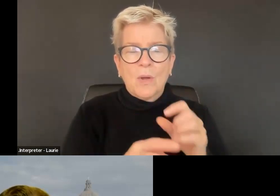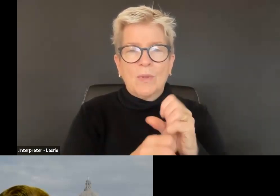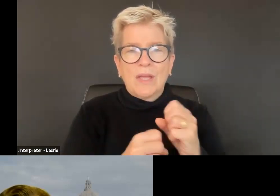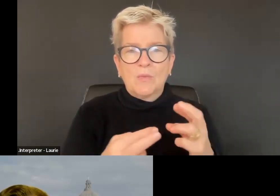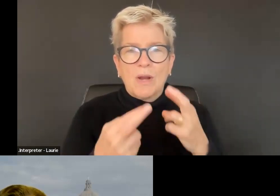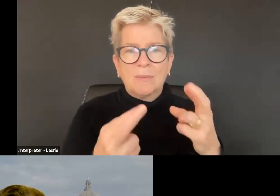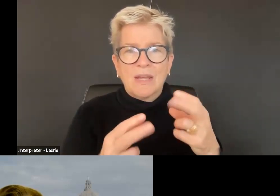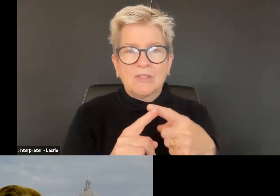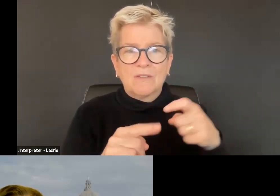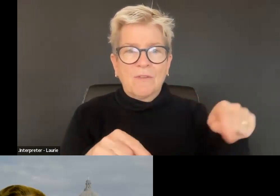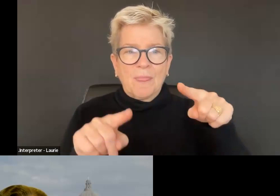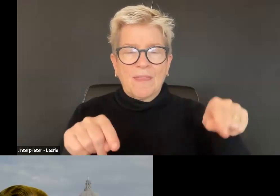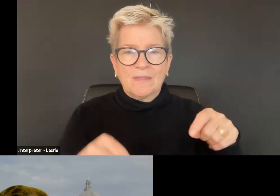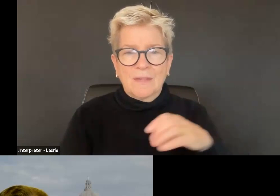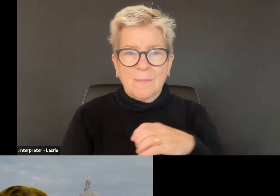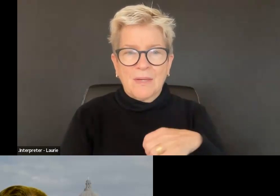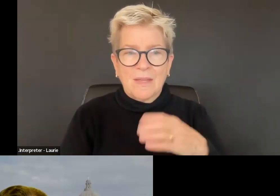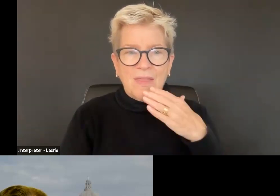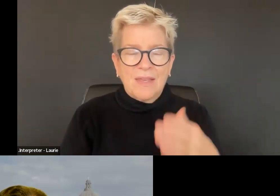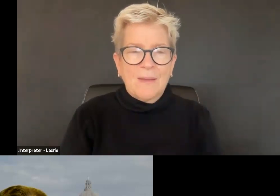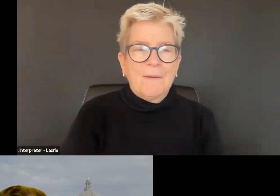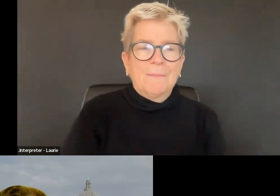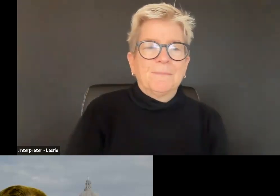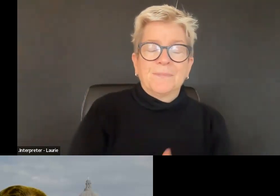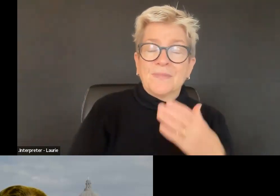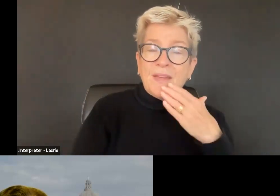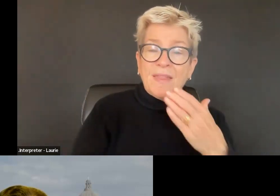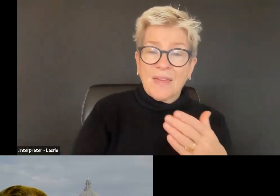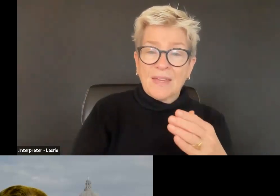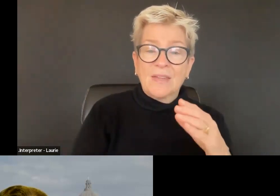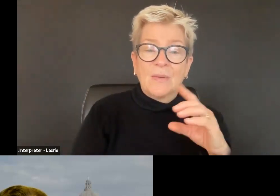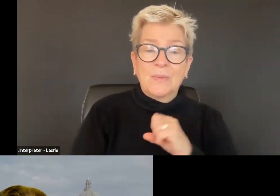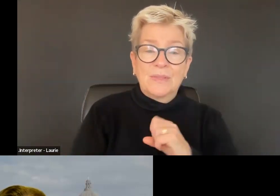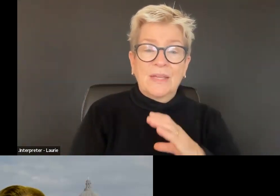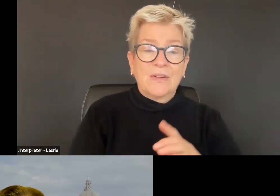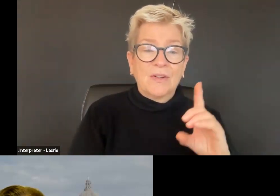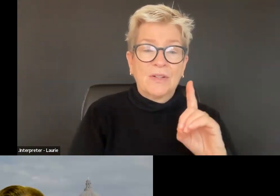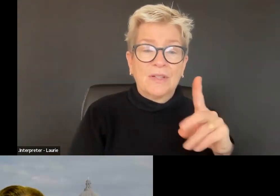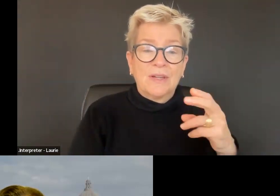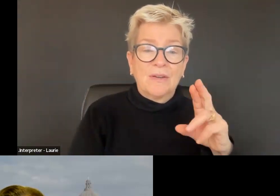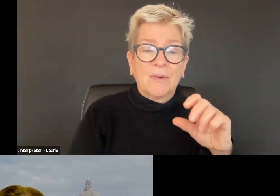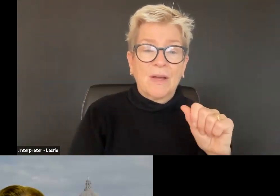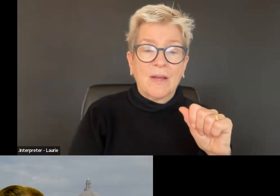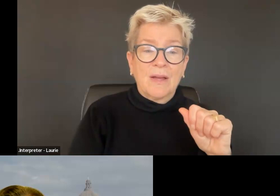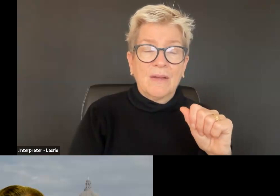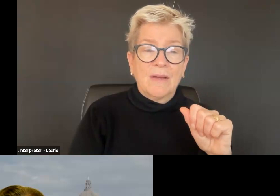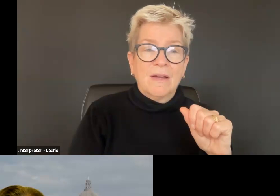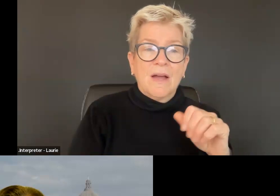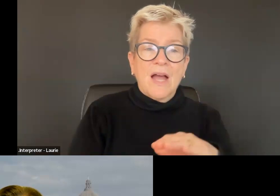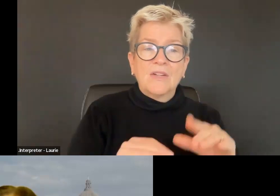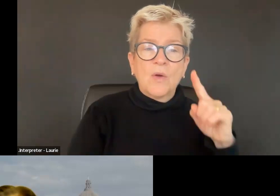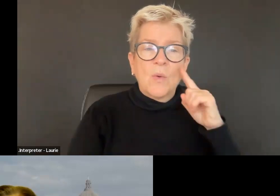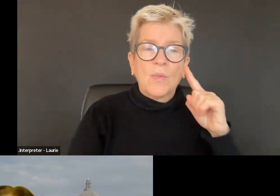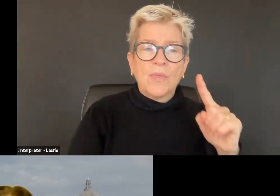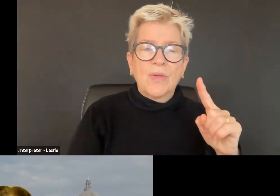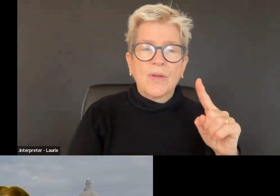So thank you. Thank you, Senator Dhingra. And I don't think Senator Warnick